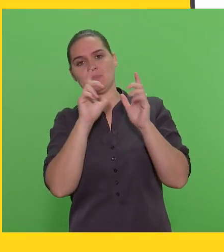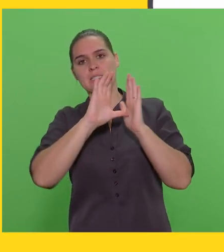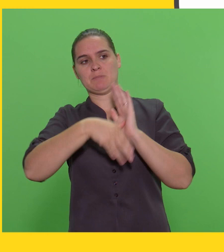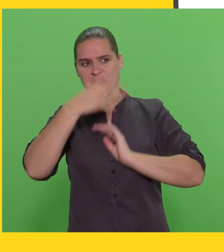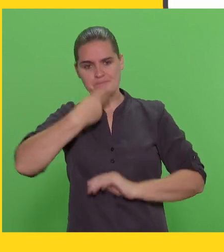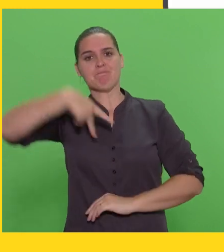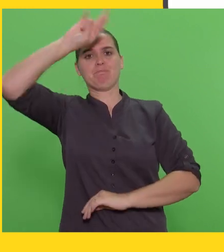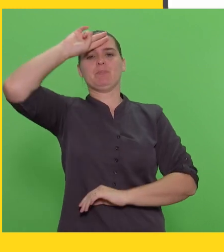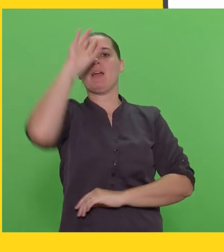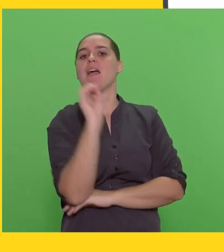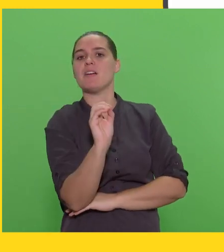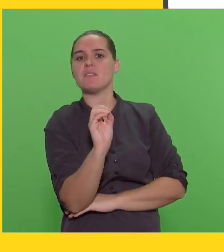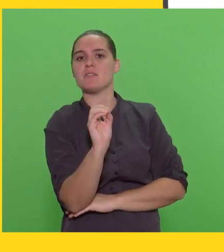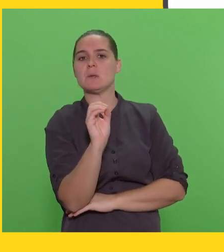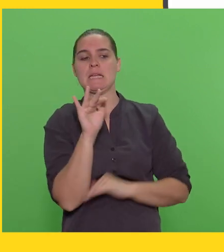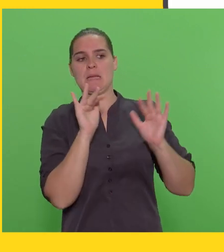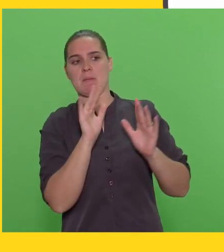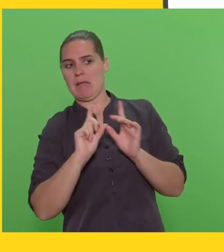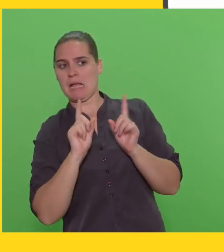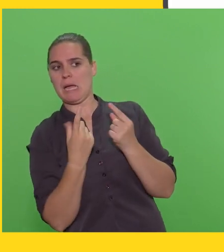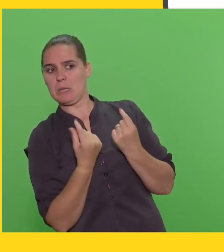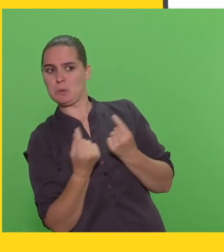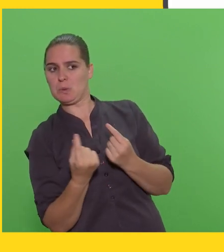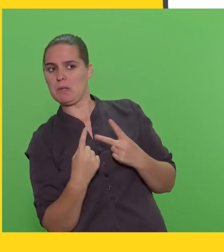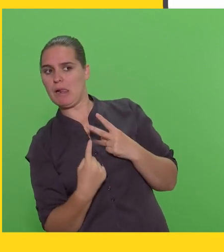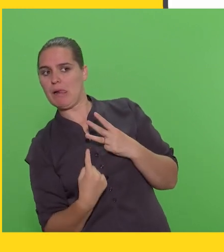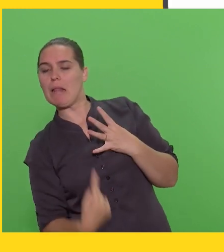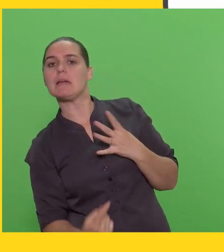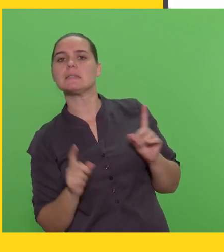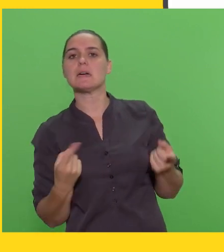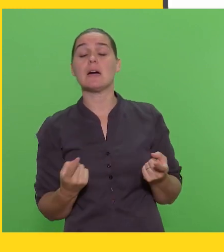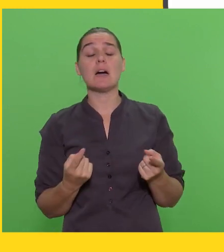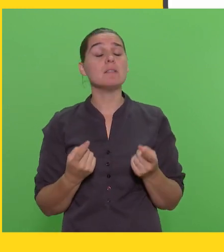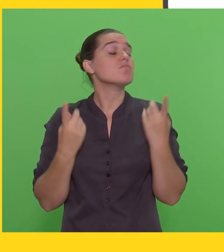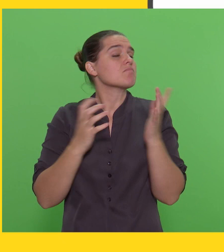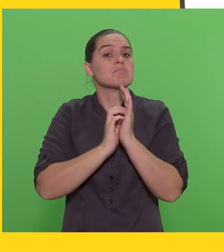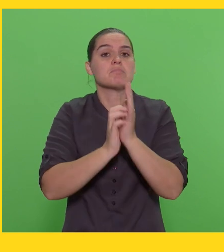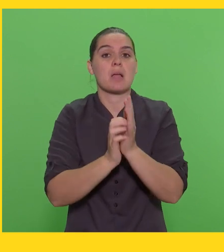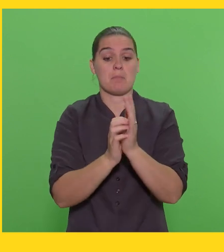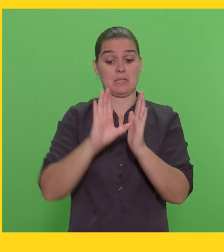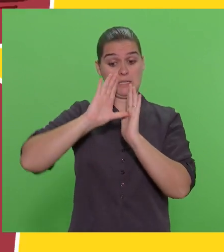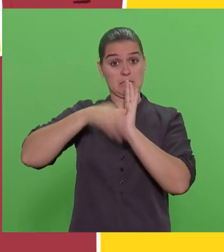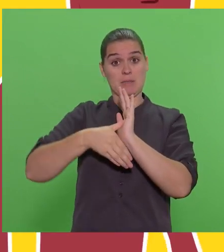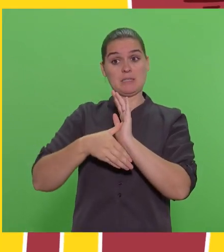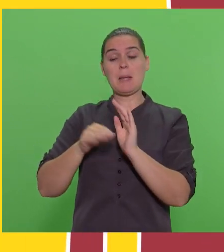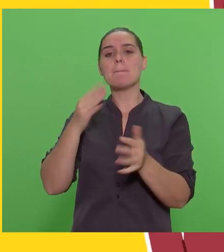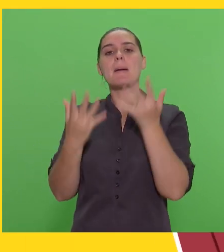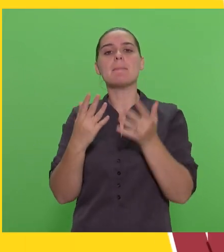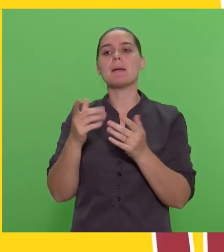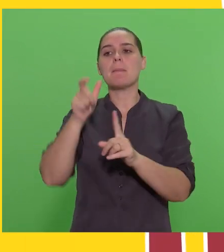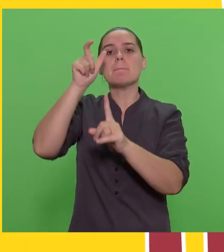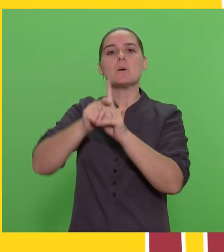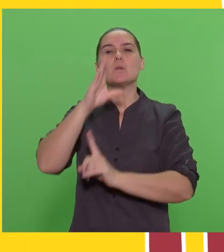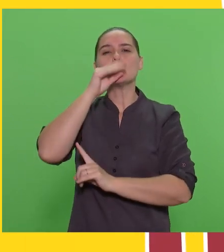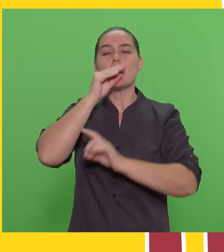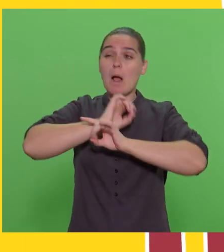There are many misconceptions about disabilities and people with disabilities. For example, a disability